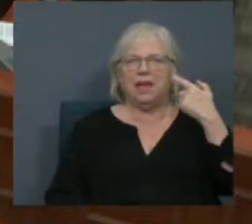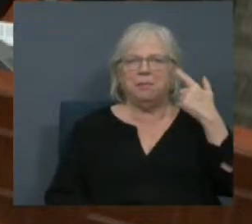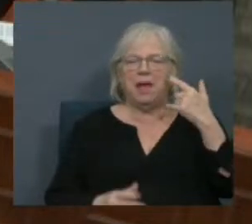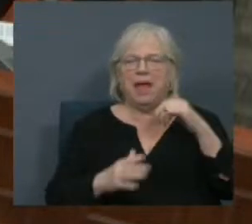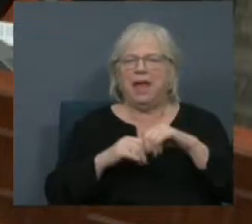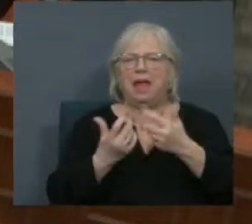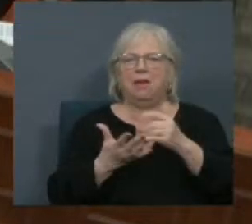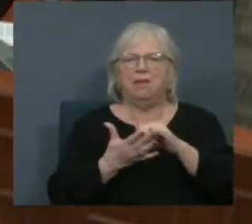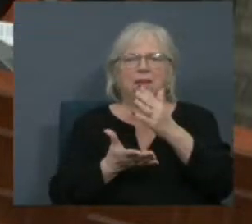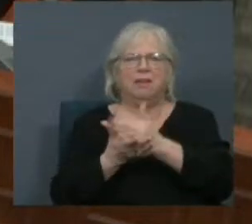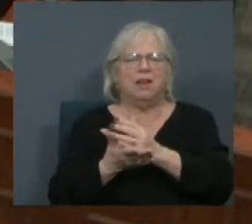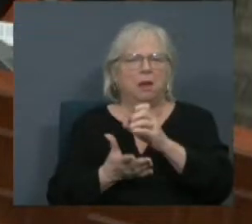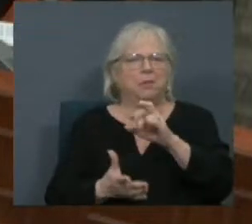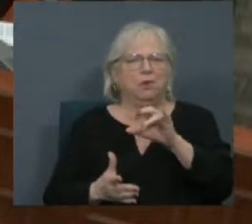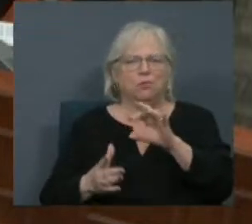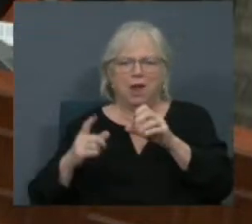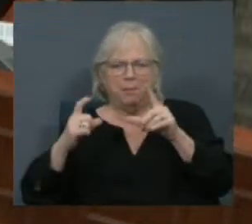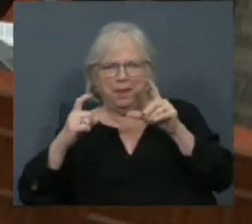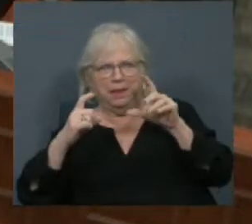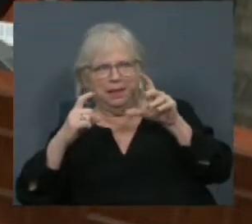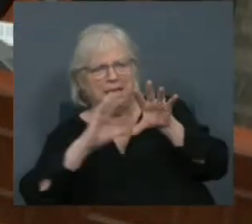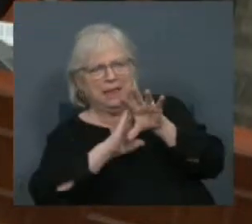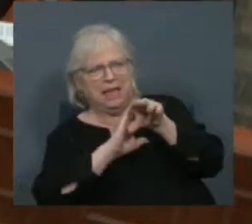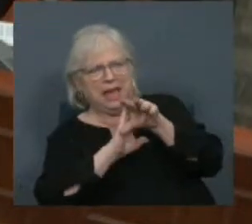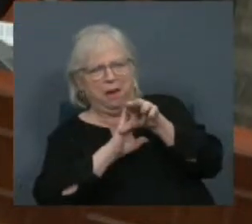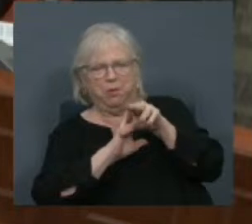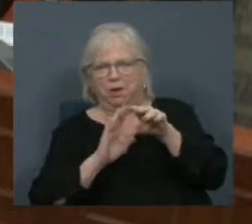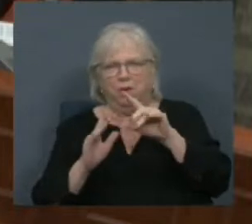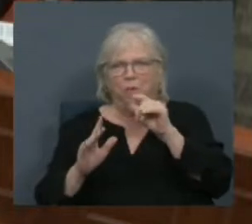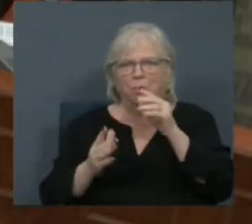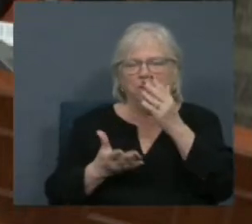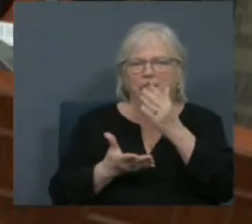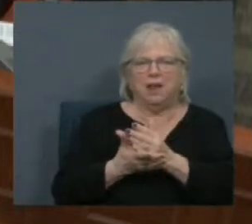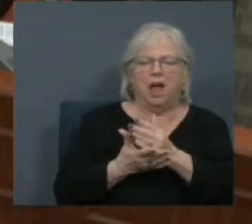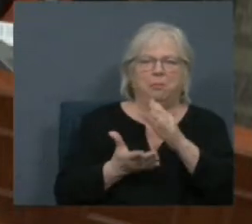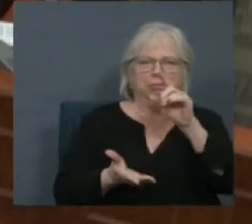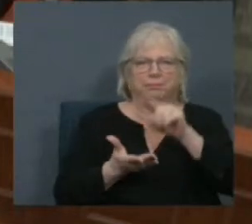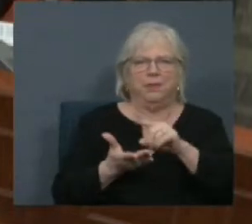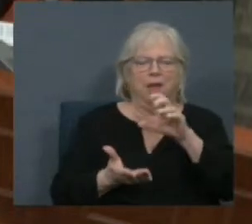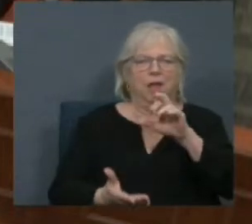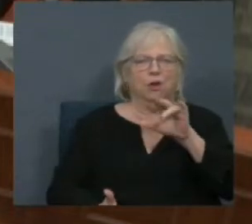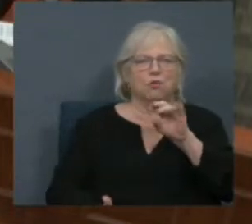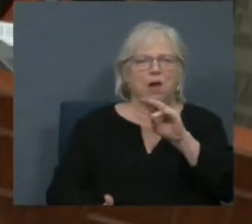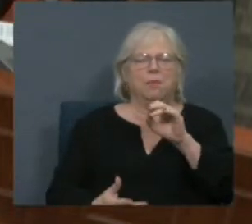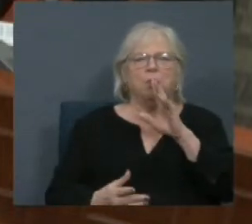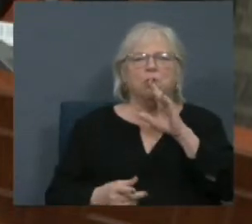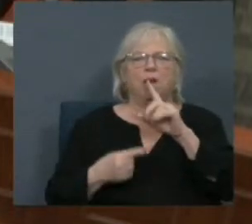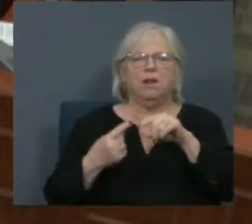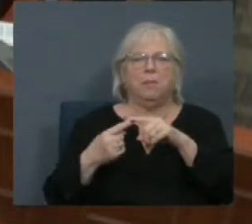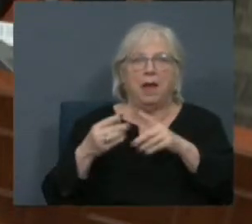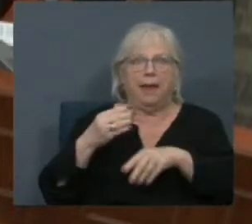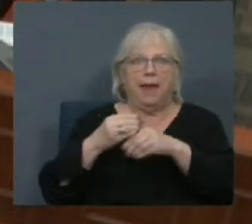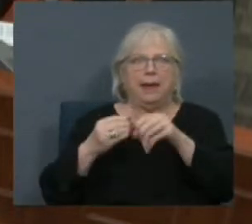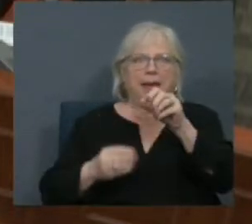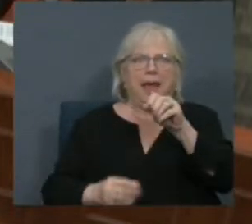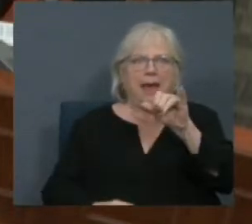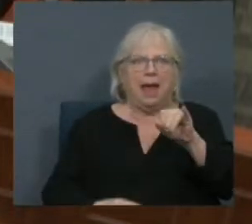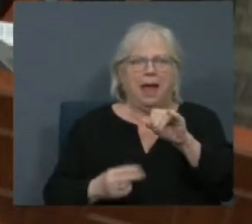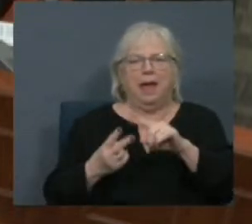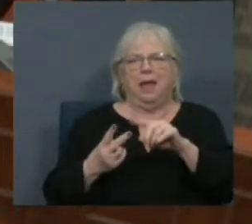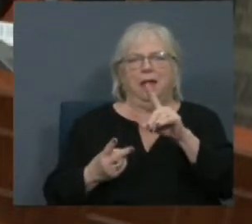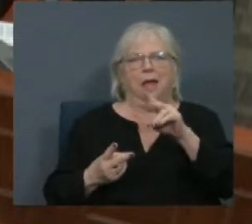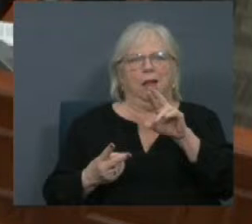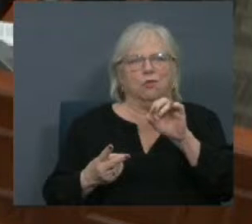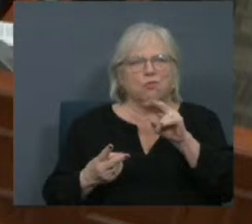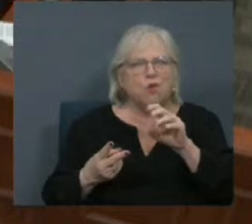crime? It's not going to stop crime. So we're talking about adding AI and drones